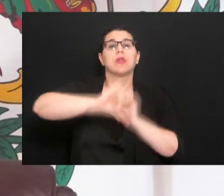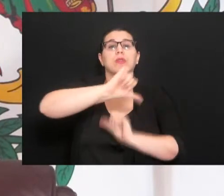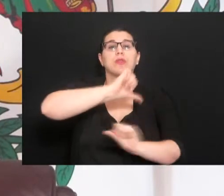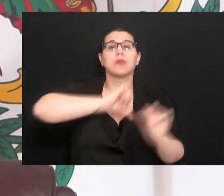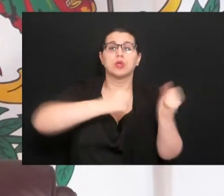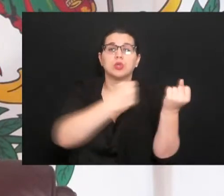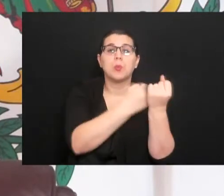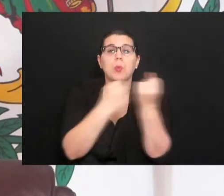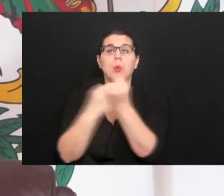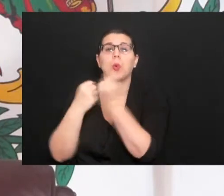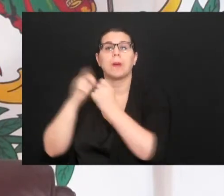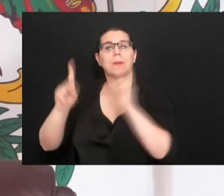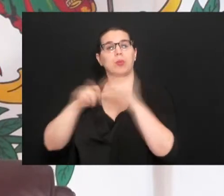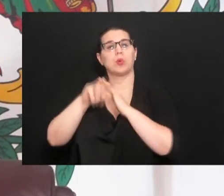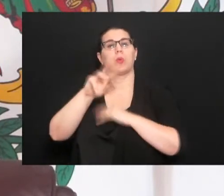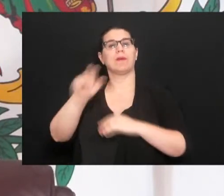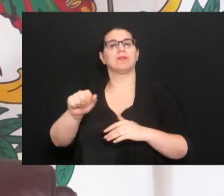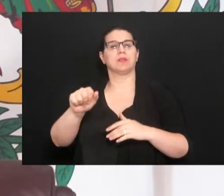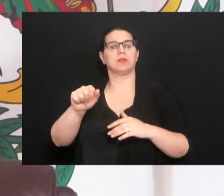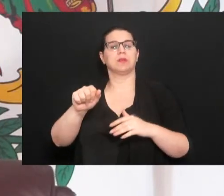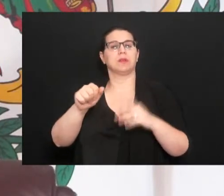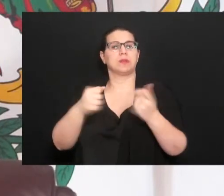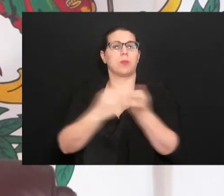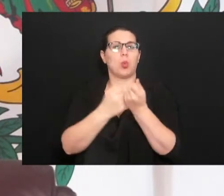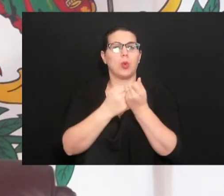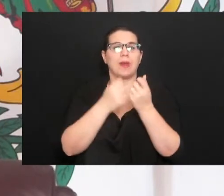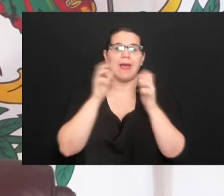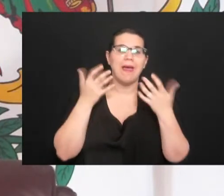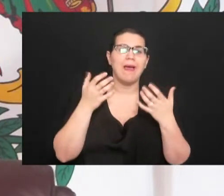in every way. God bless each and every one of you.